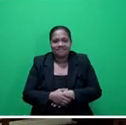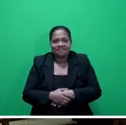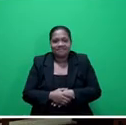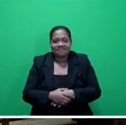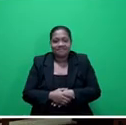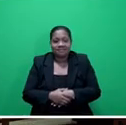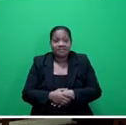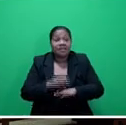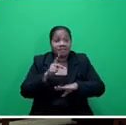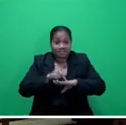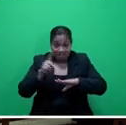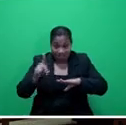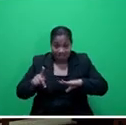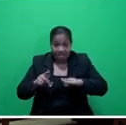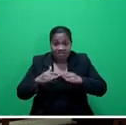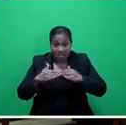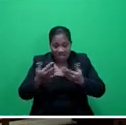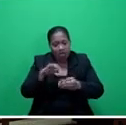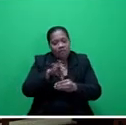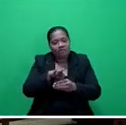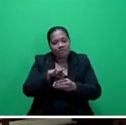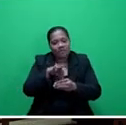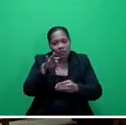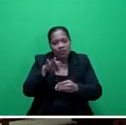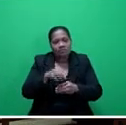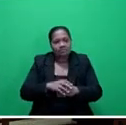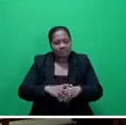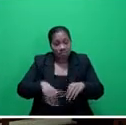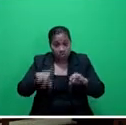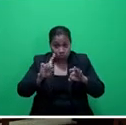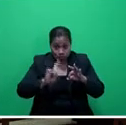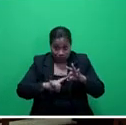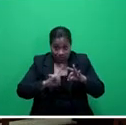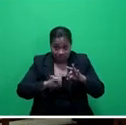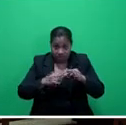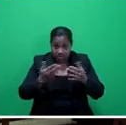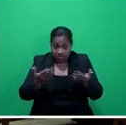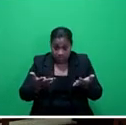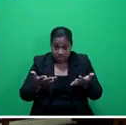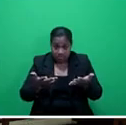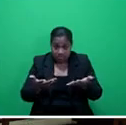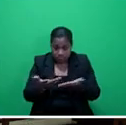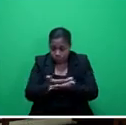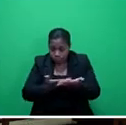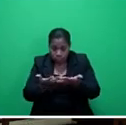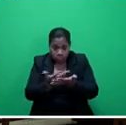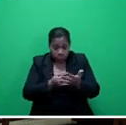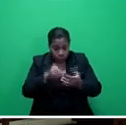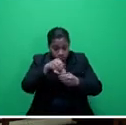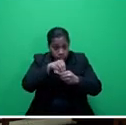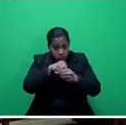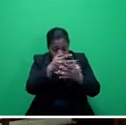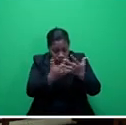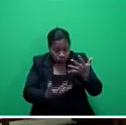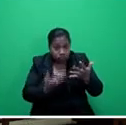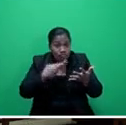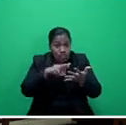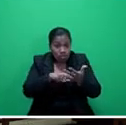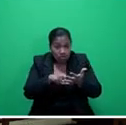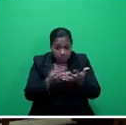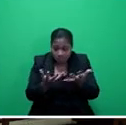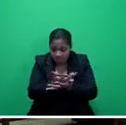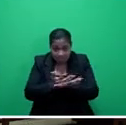The Parliament will now vote, and the question is that a debate on the content of the report